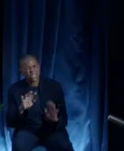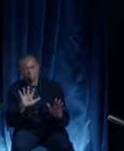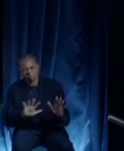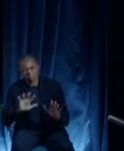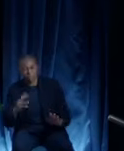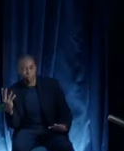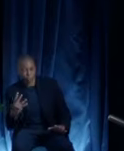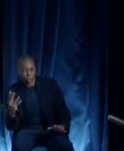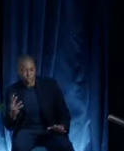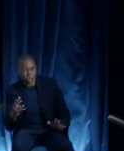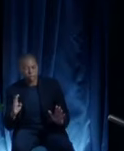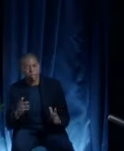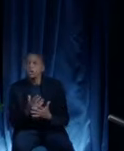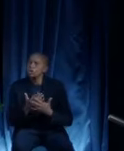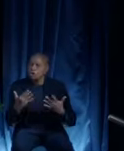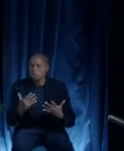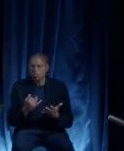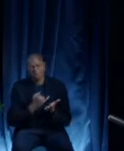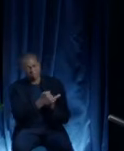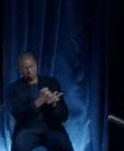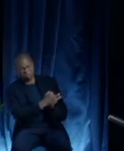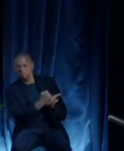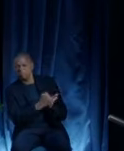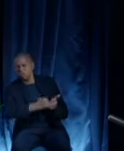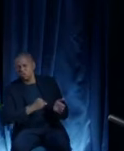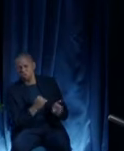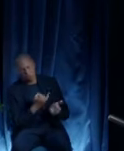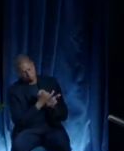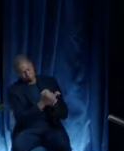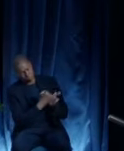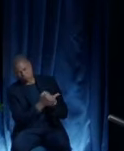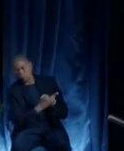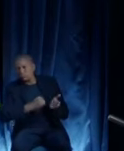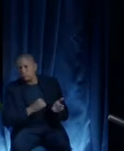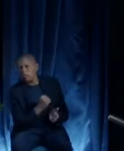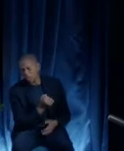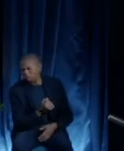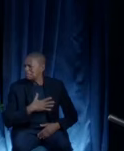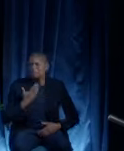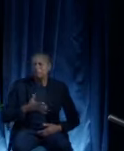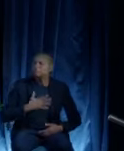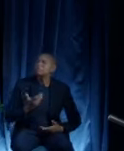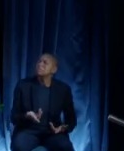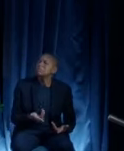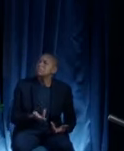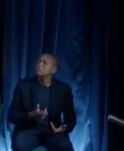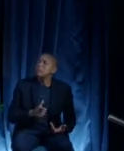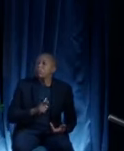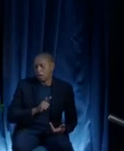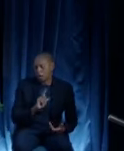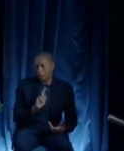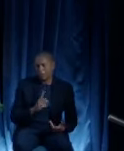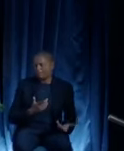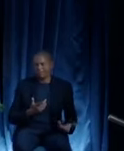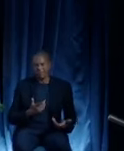there is a lot of anti-Scottish commentary, particularly in the Commons, from people who had axes to grind and